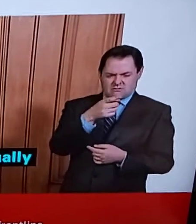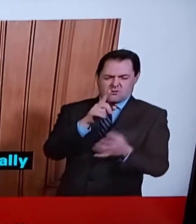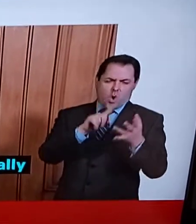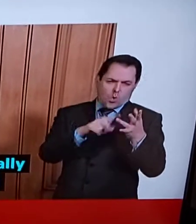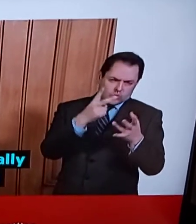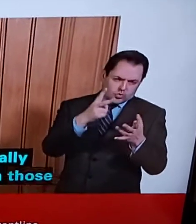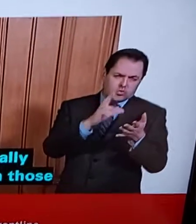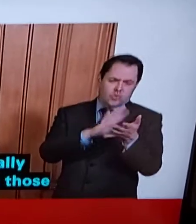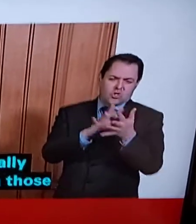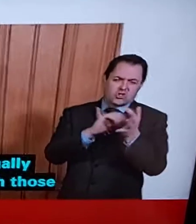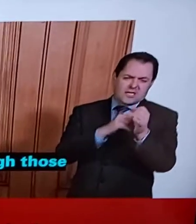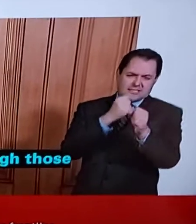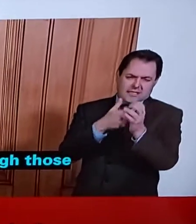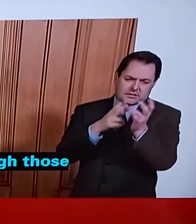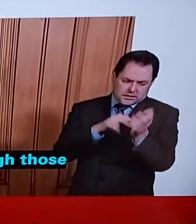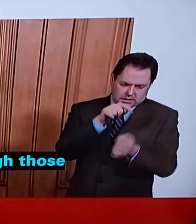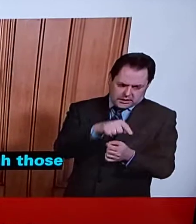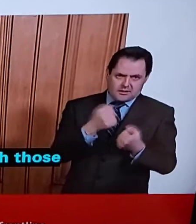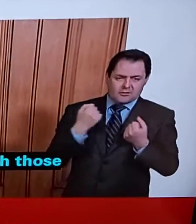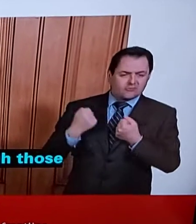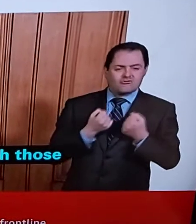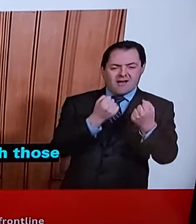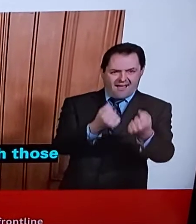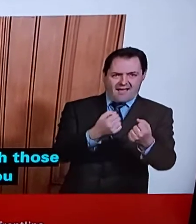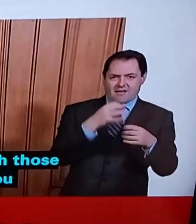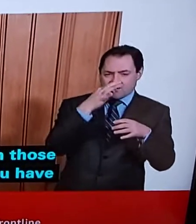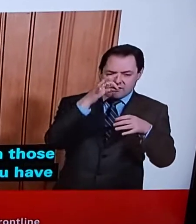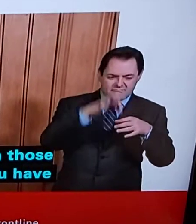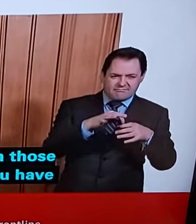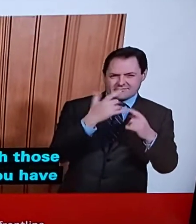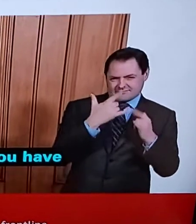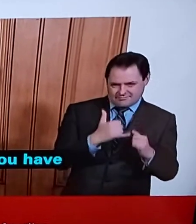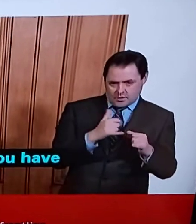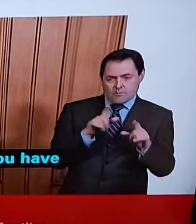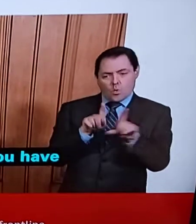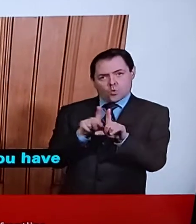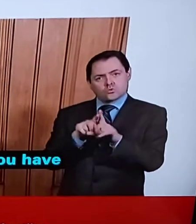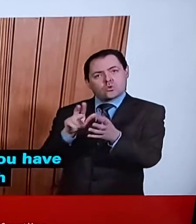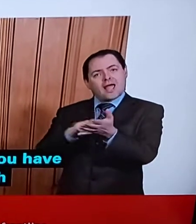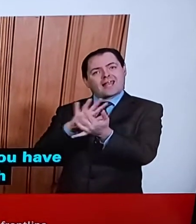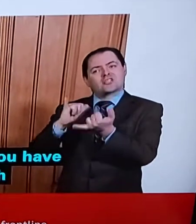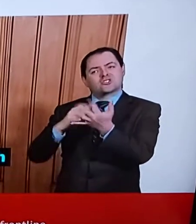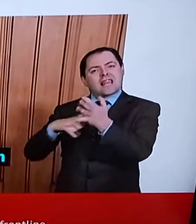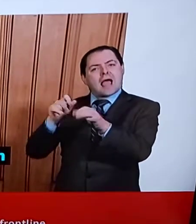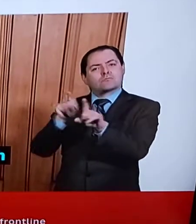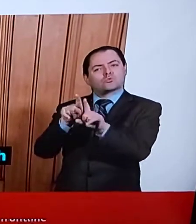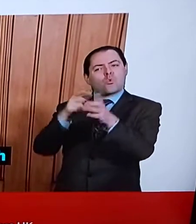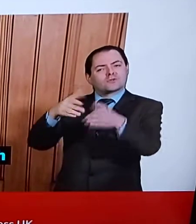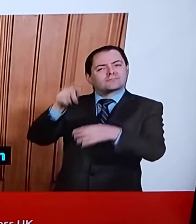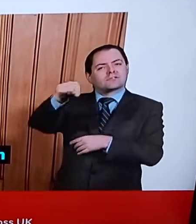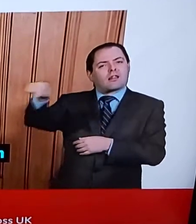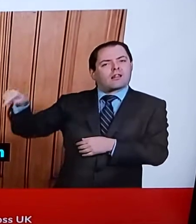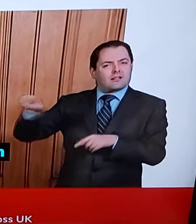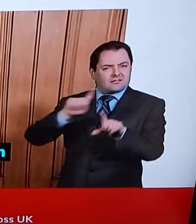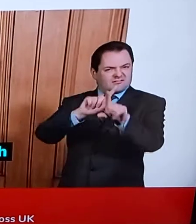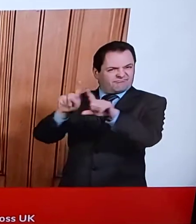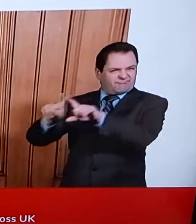places that you've seen, or those drive-through facilities, but also in spare capacity in our NHS laboratories as well. And I'm pleased to say